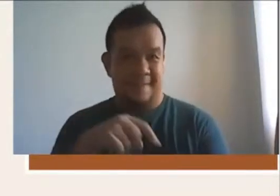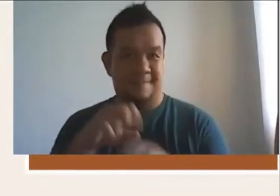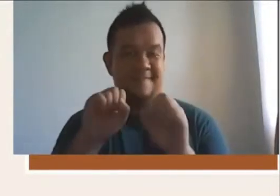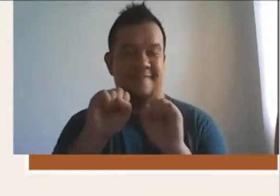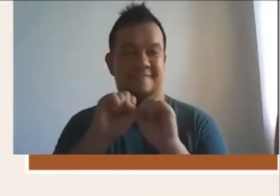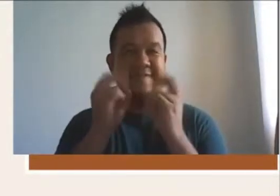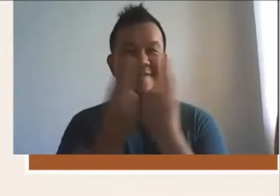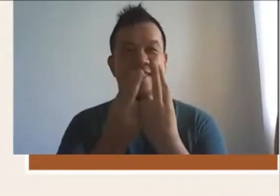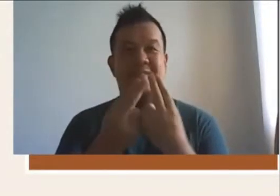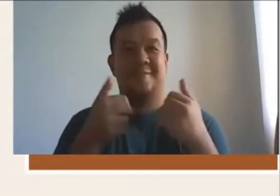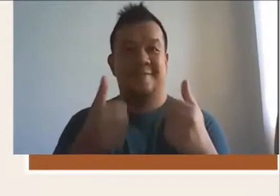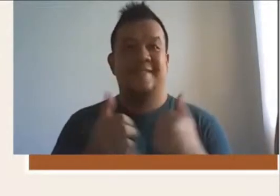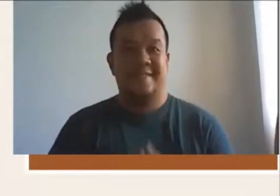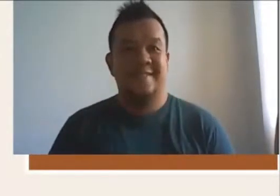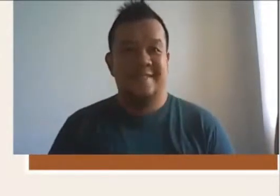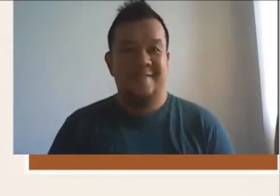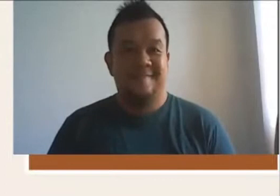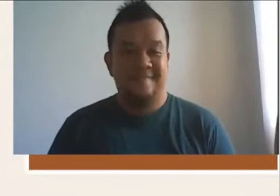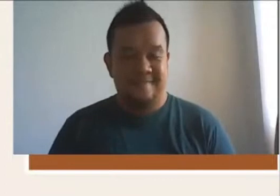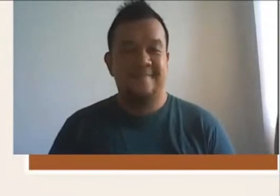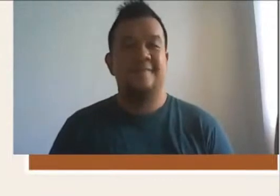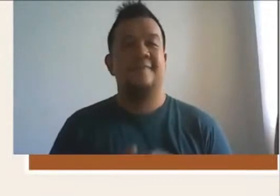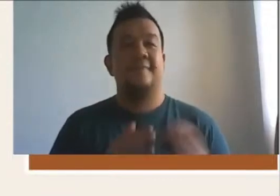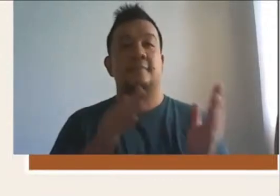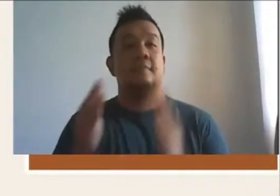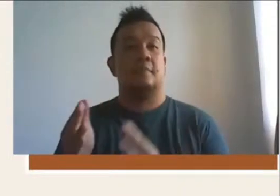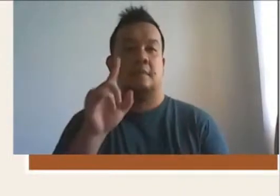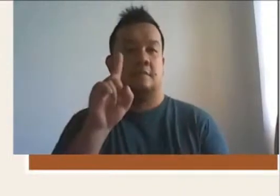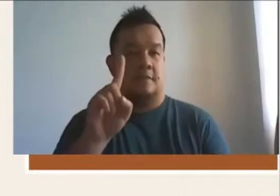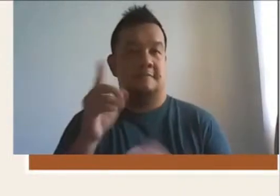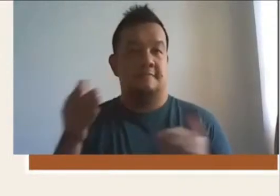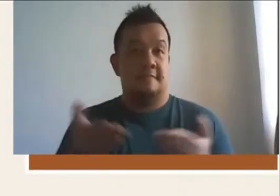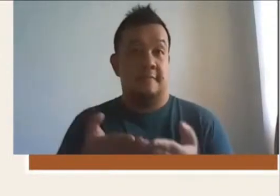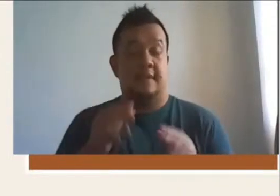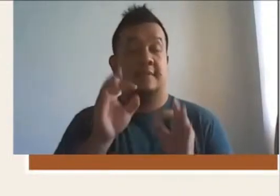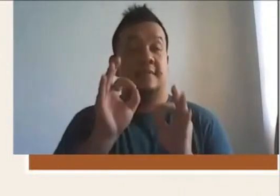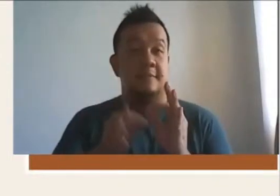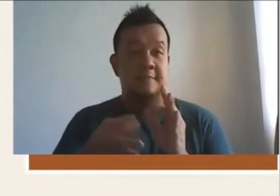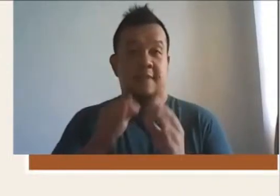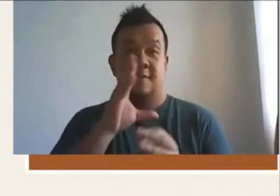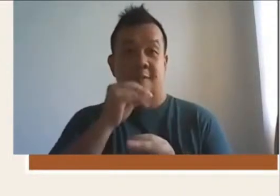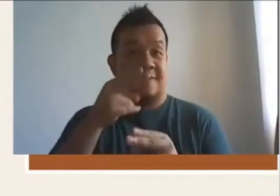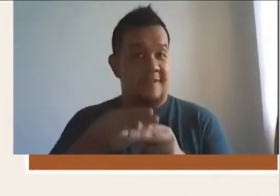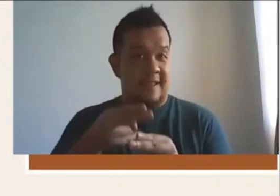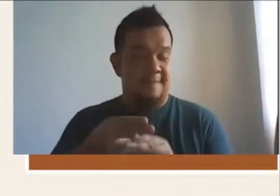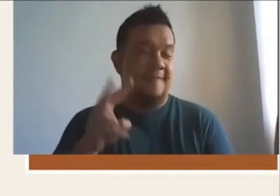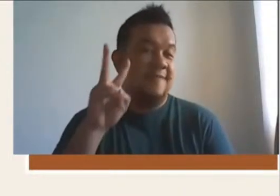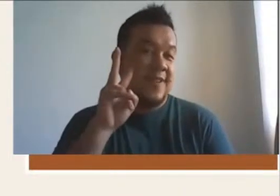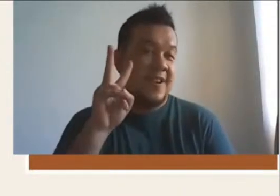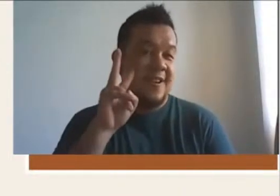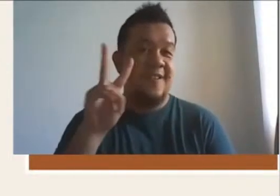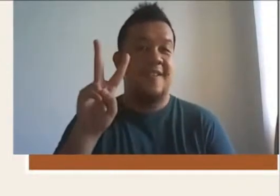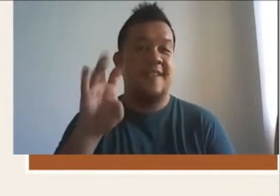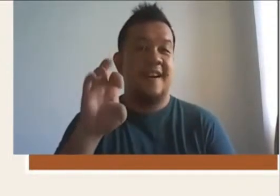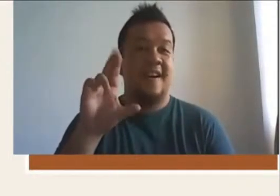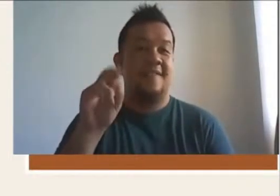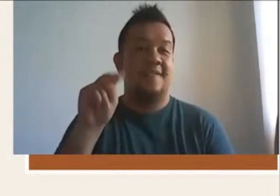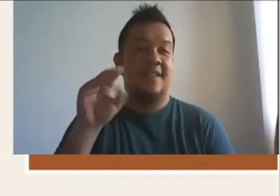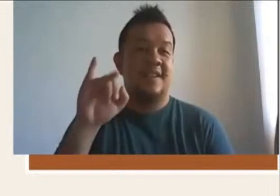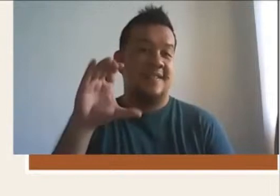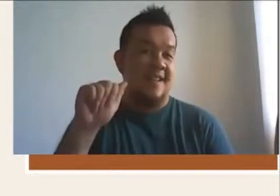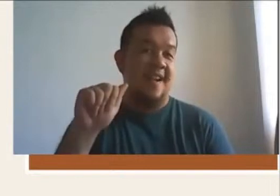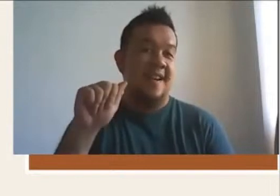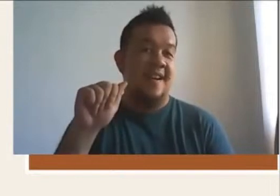So let me introduce my FSL interpreter. Her name is Veronica. This is her sign name. She will do voice interpreting for me.